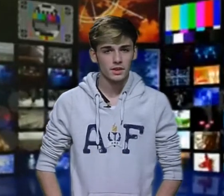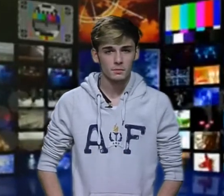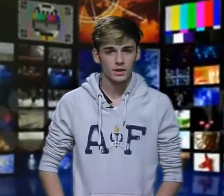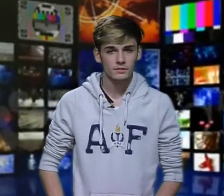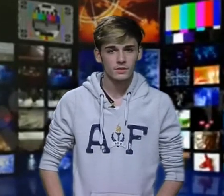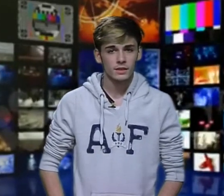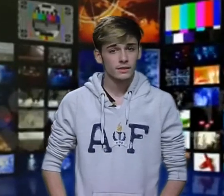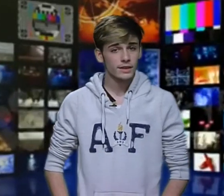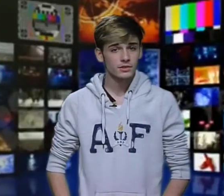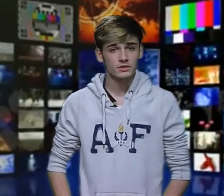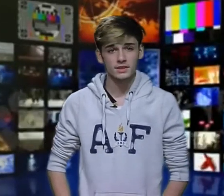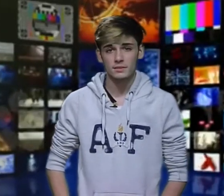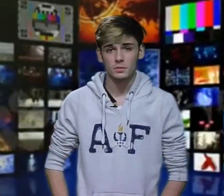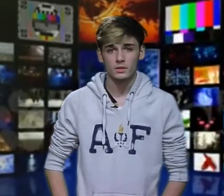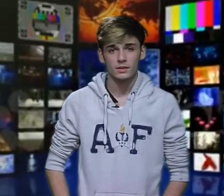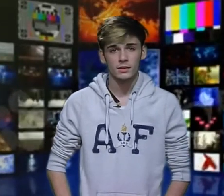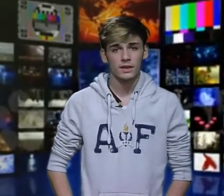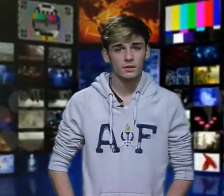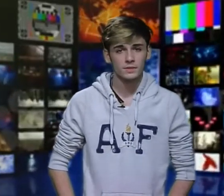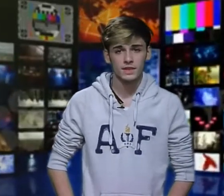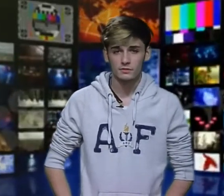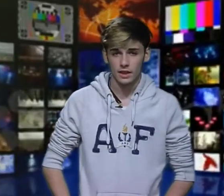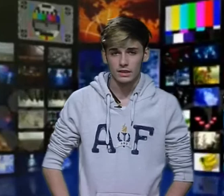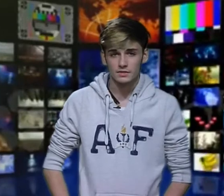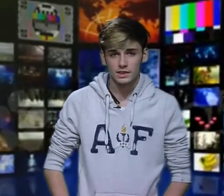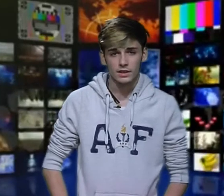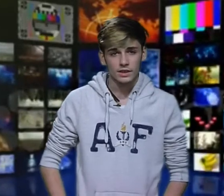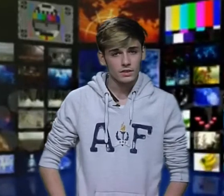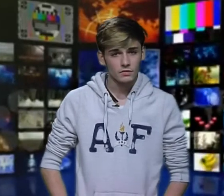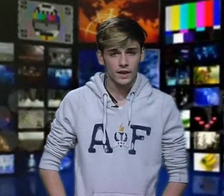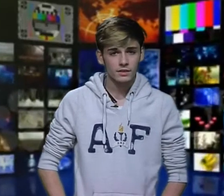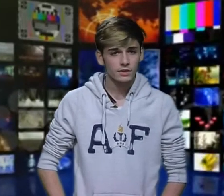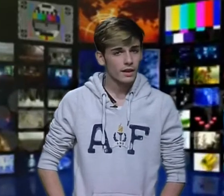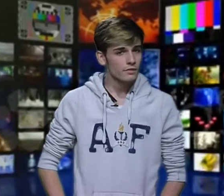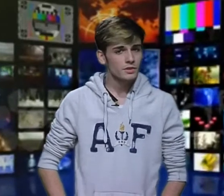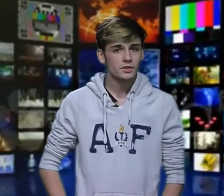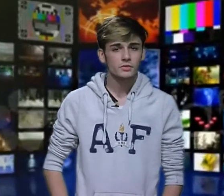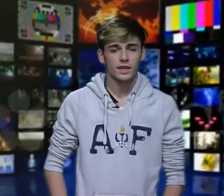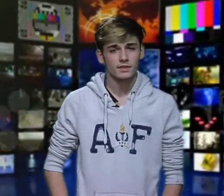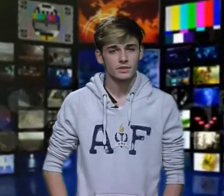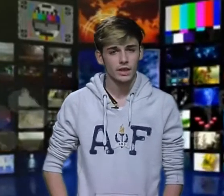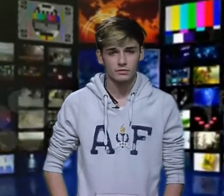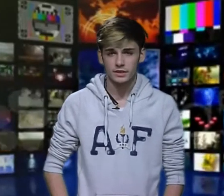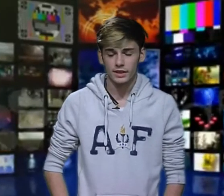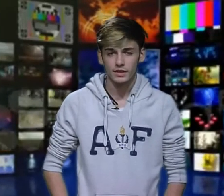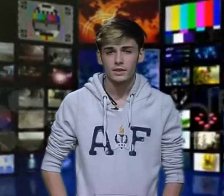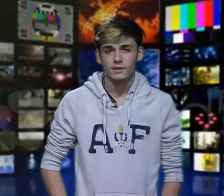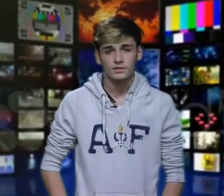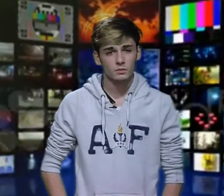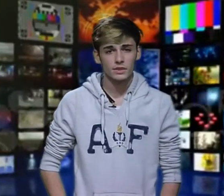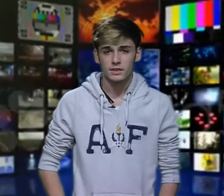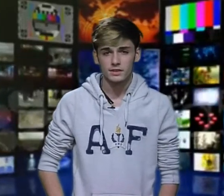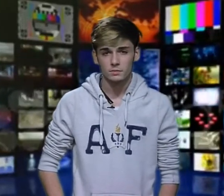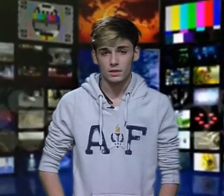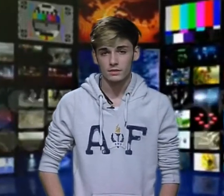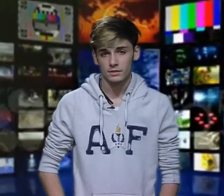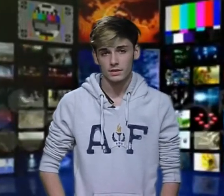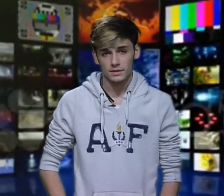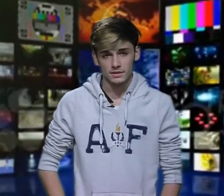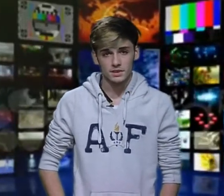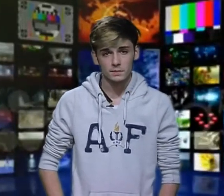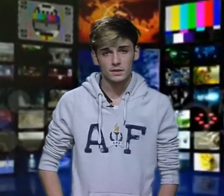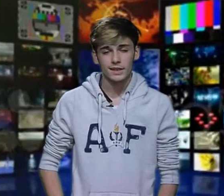consider donating blood? The answer is simple. It helps save lives. In fact, every 2 seconds of every day, someone needs